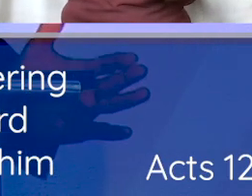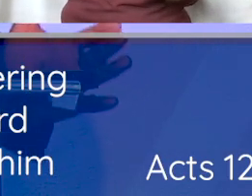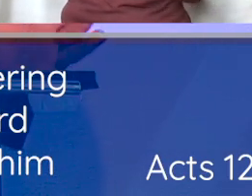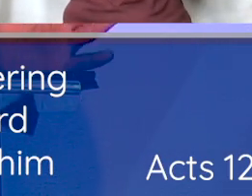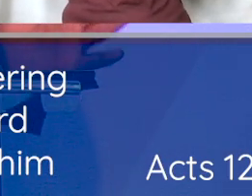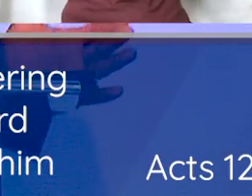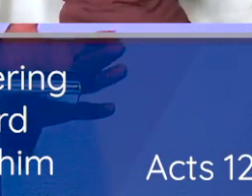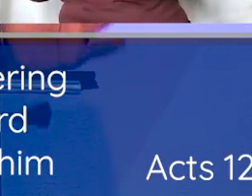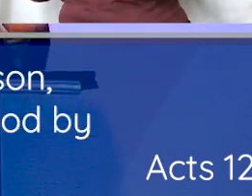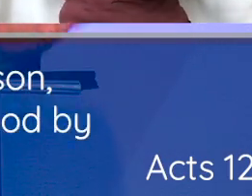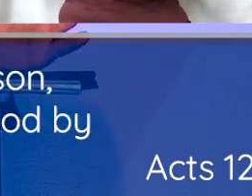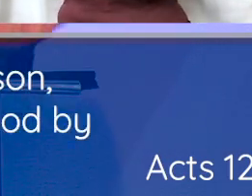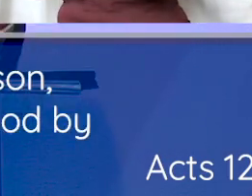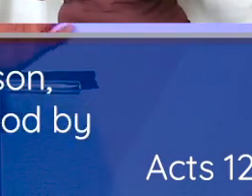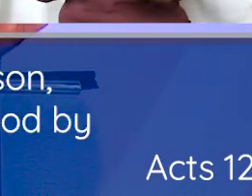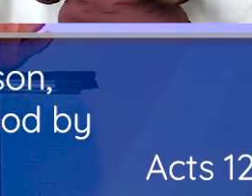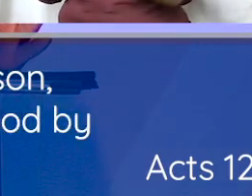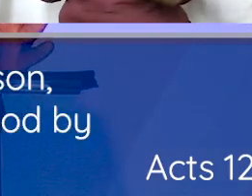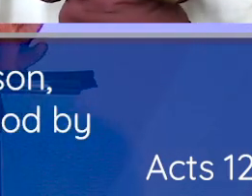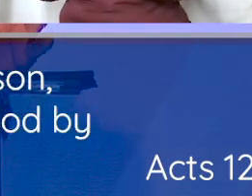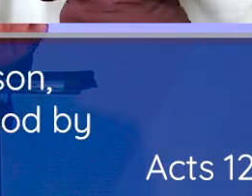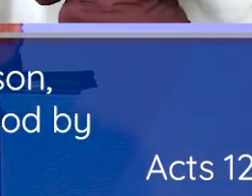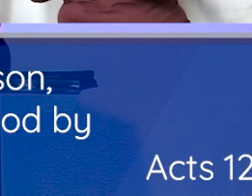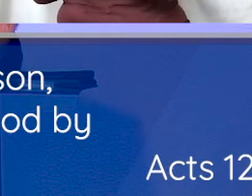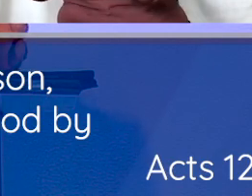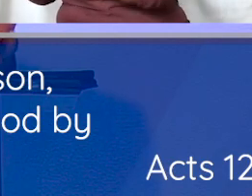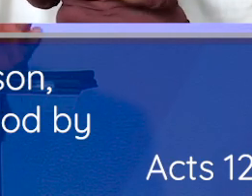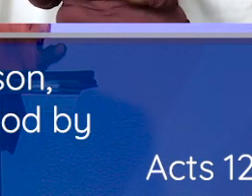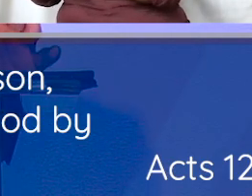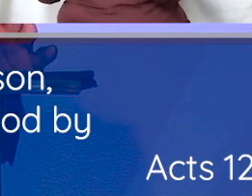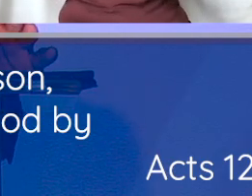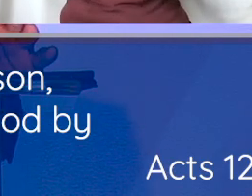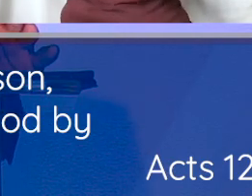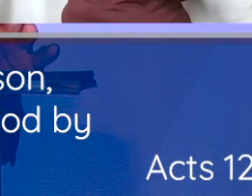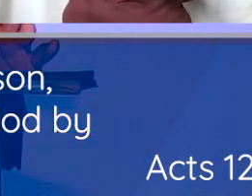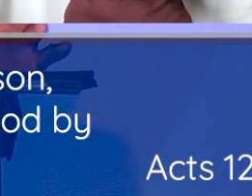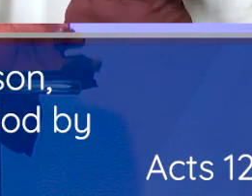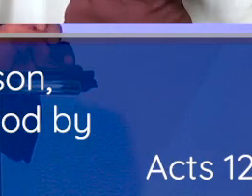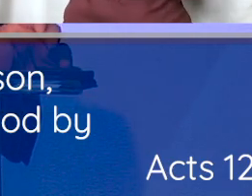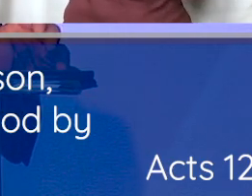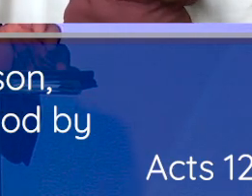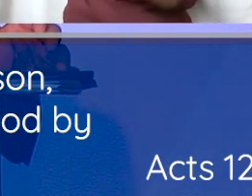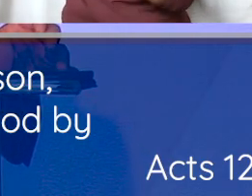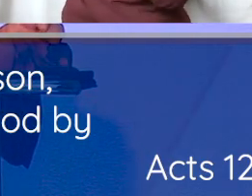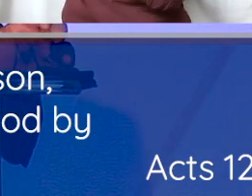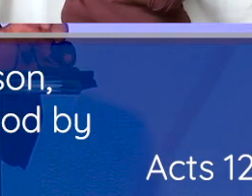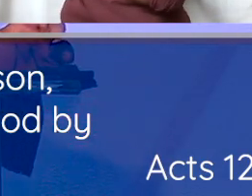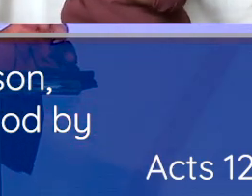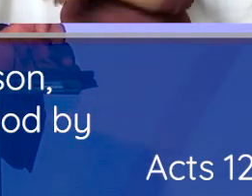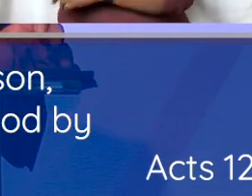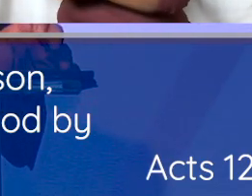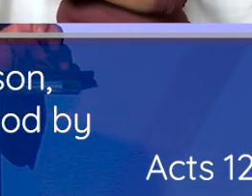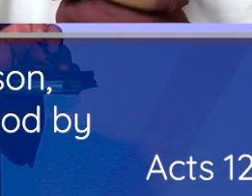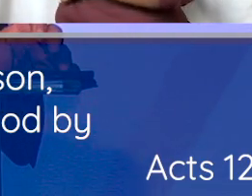Passover, to bring him out to the people. So Peter was kept in prison.